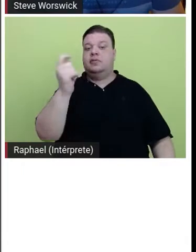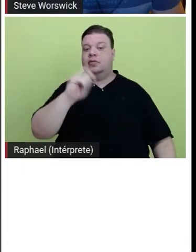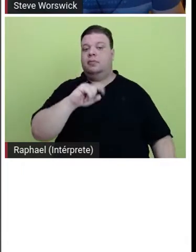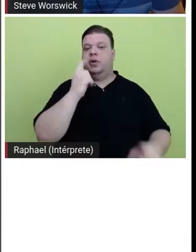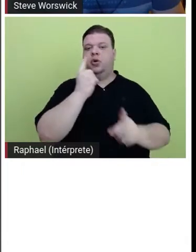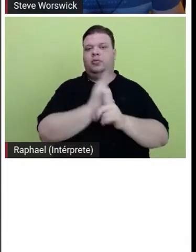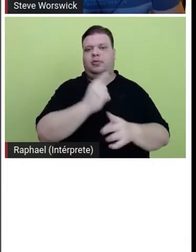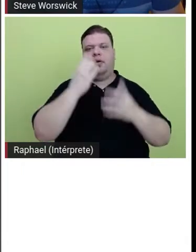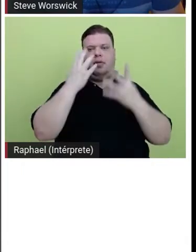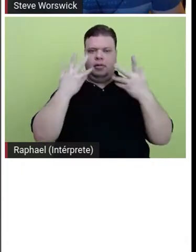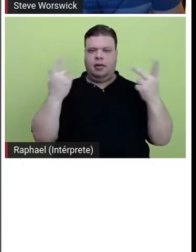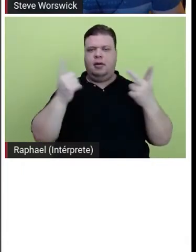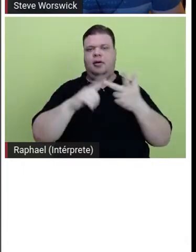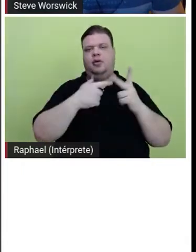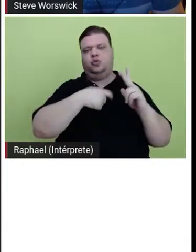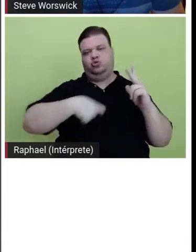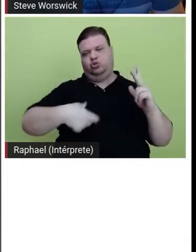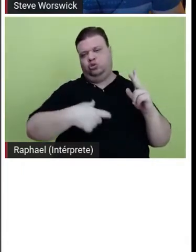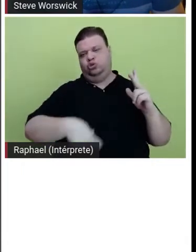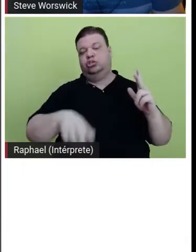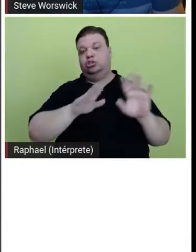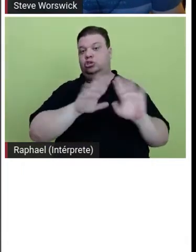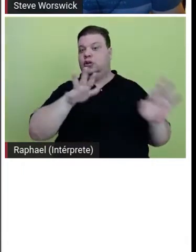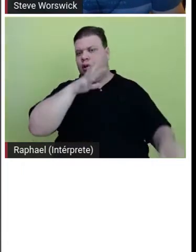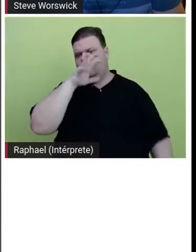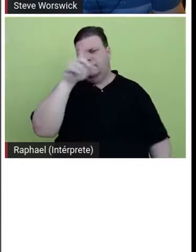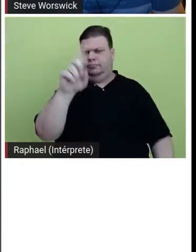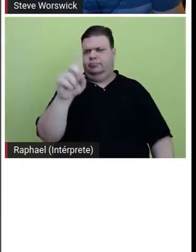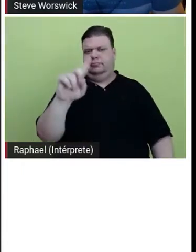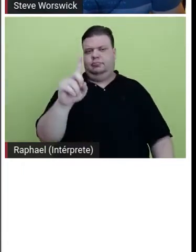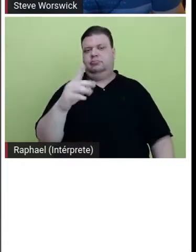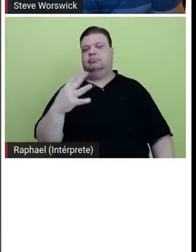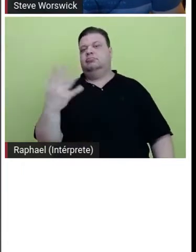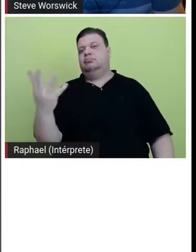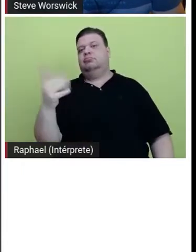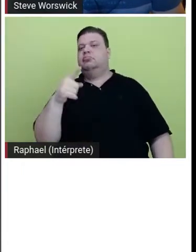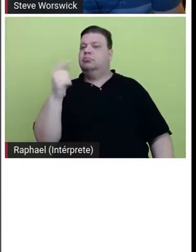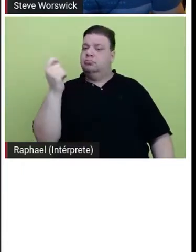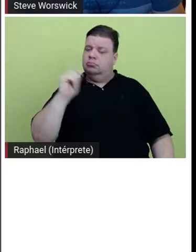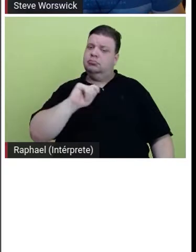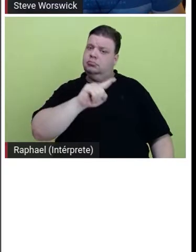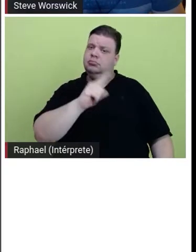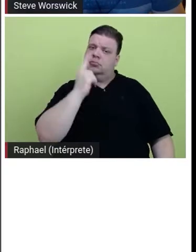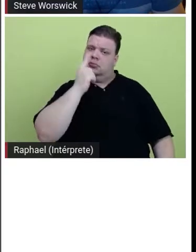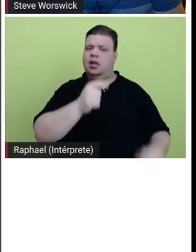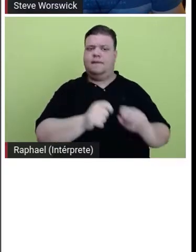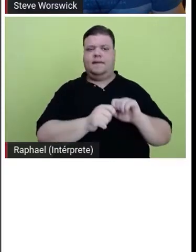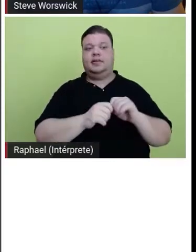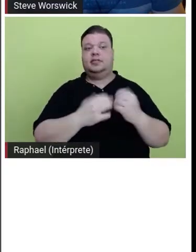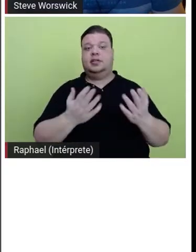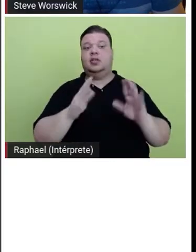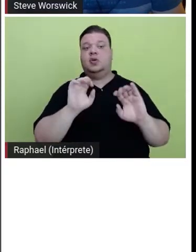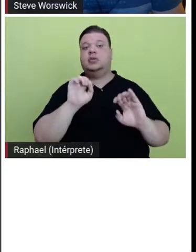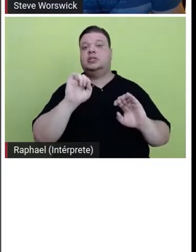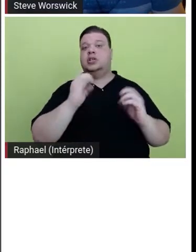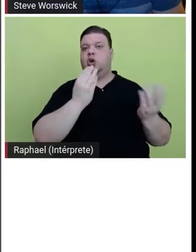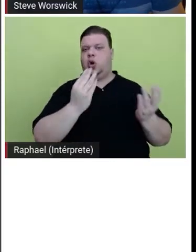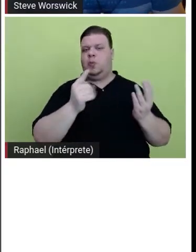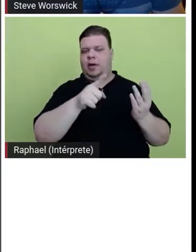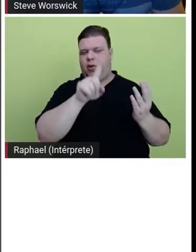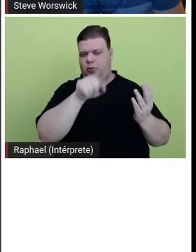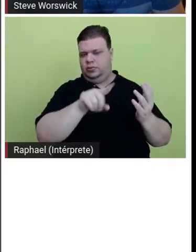animals database. So we have the different types of animals and then the various attributes that each of the animals